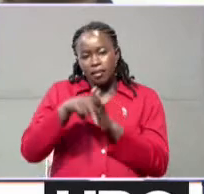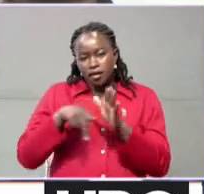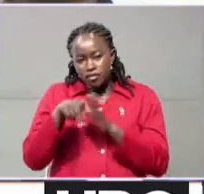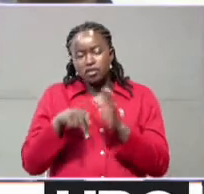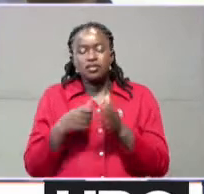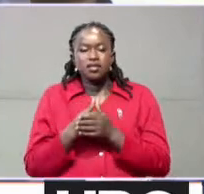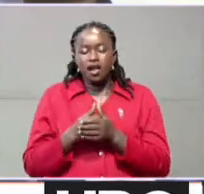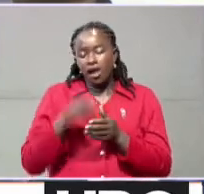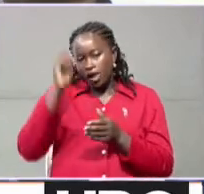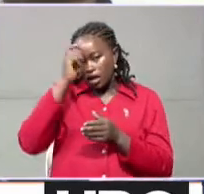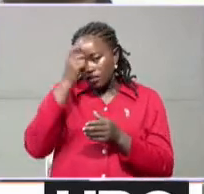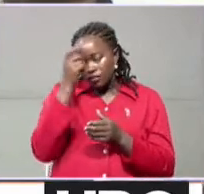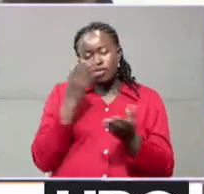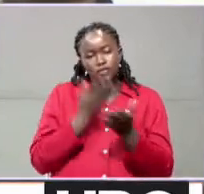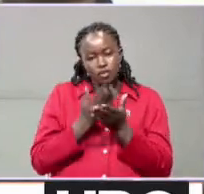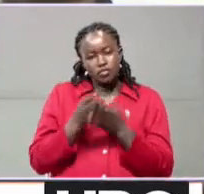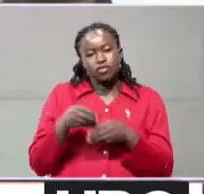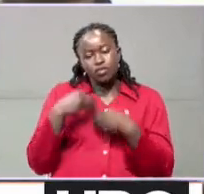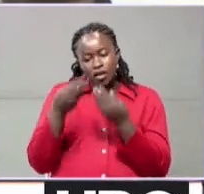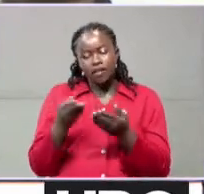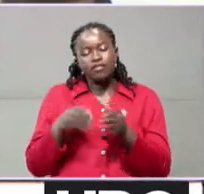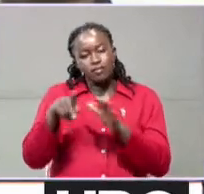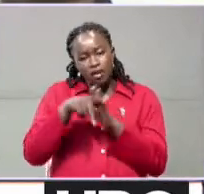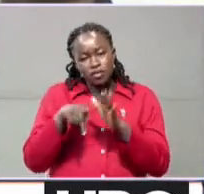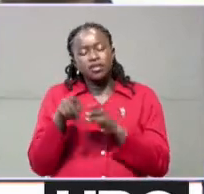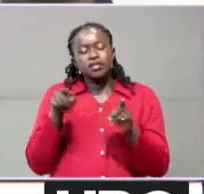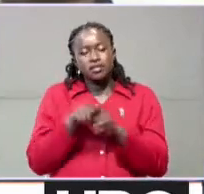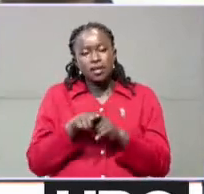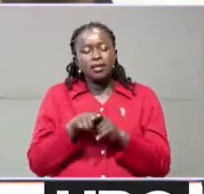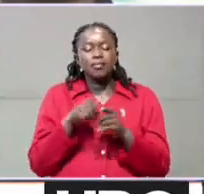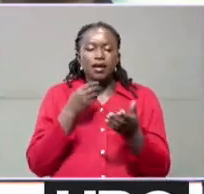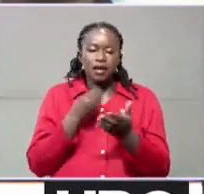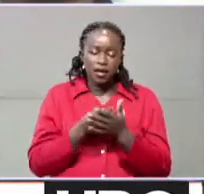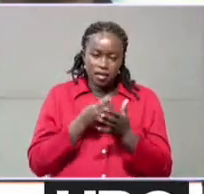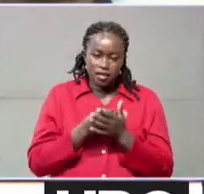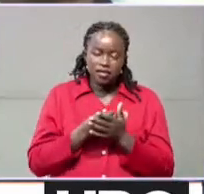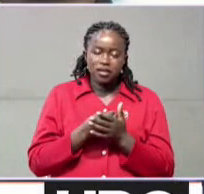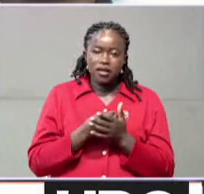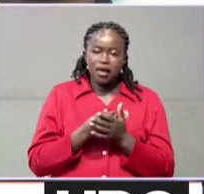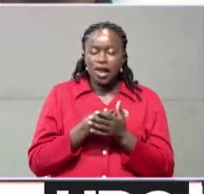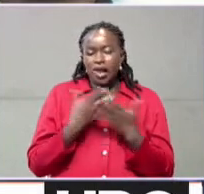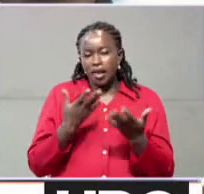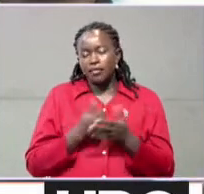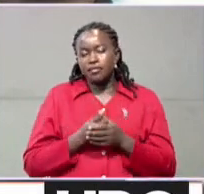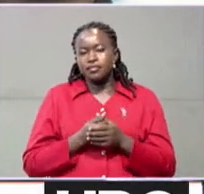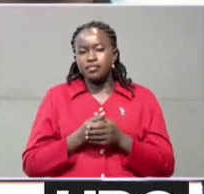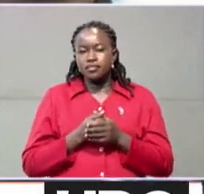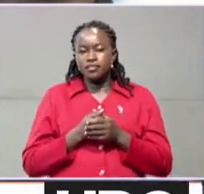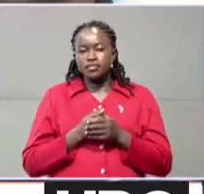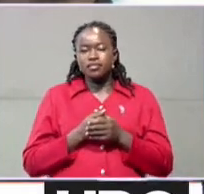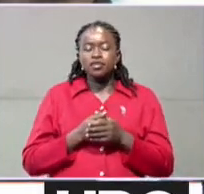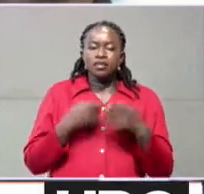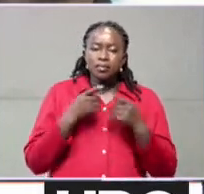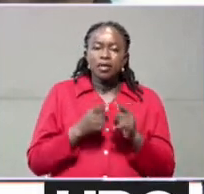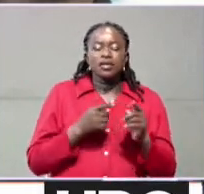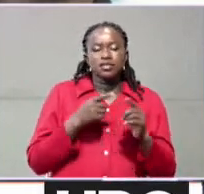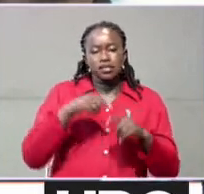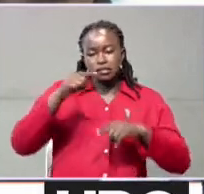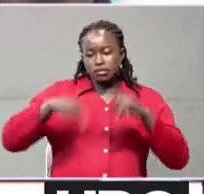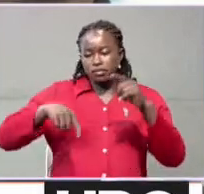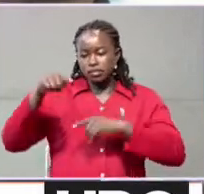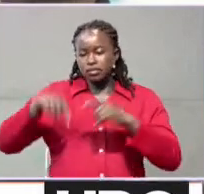proposing to give parishes the same amount of money regardless of the variations in